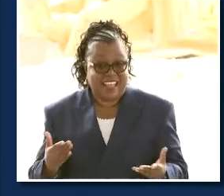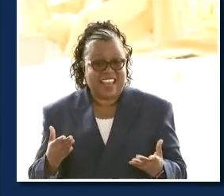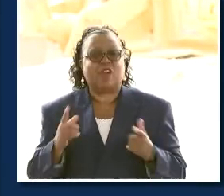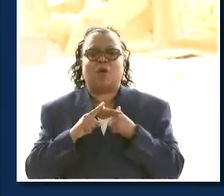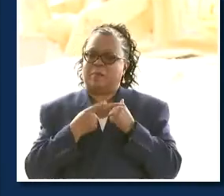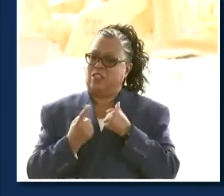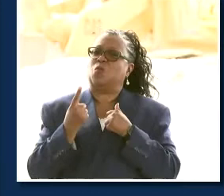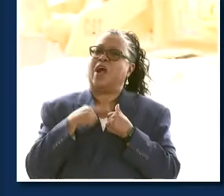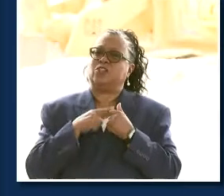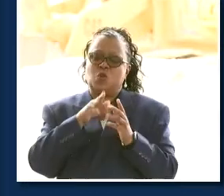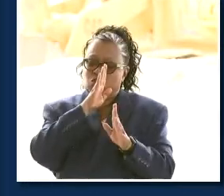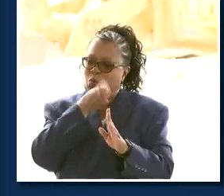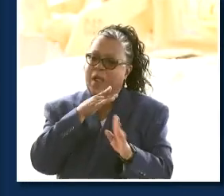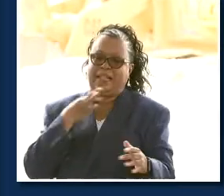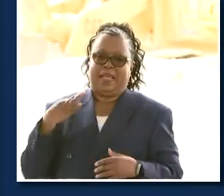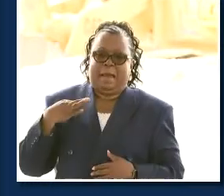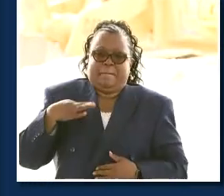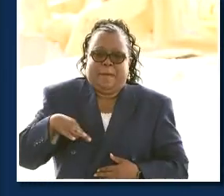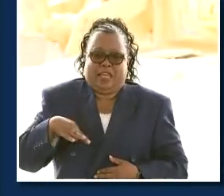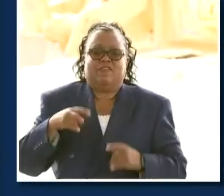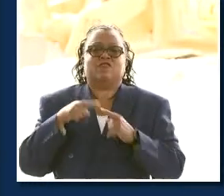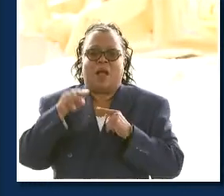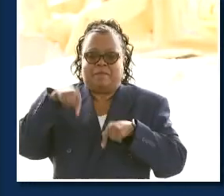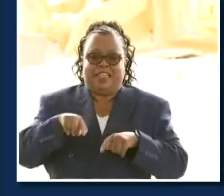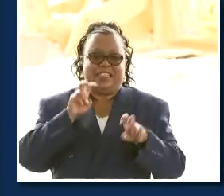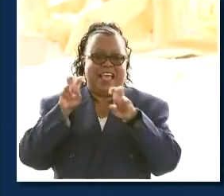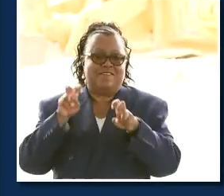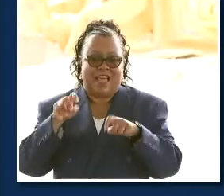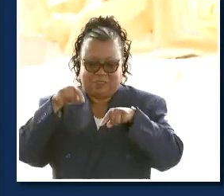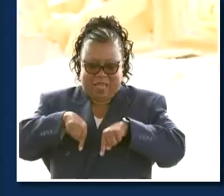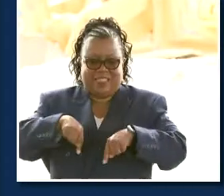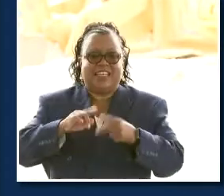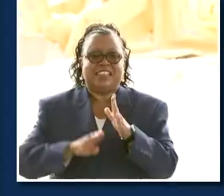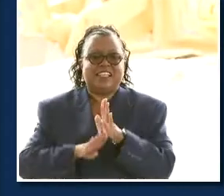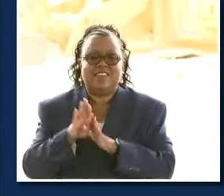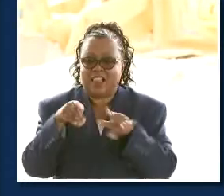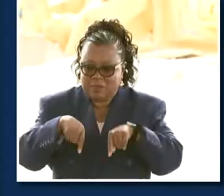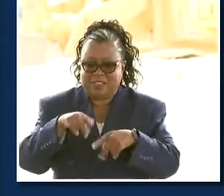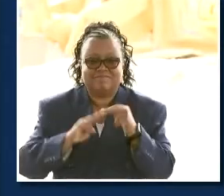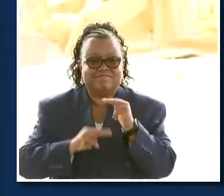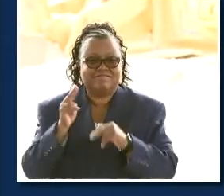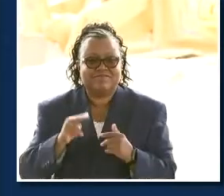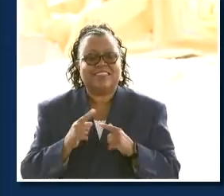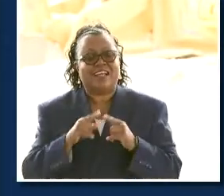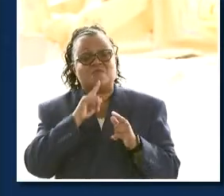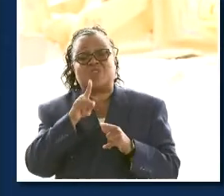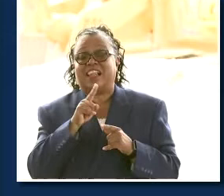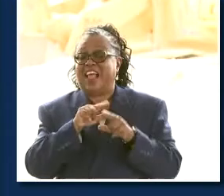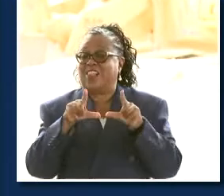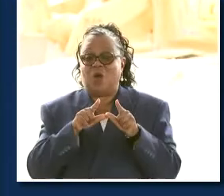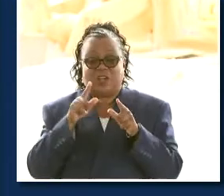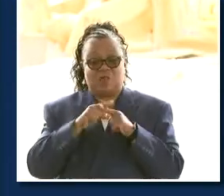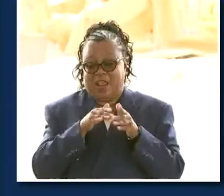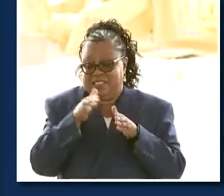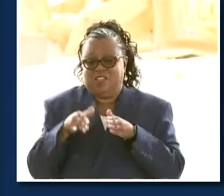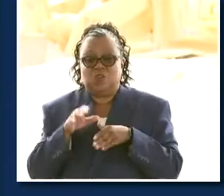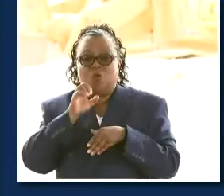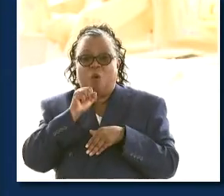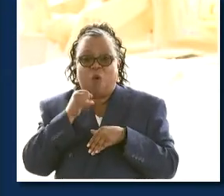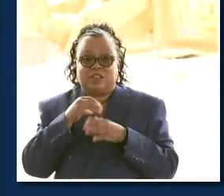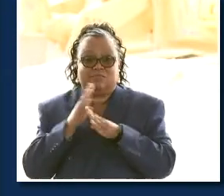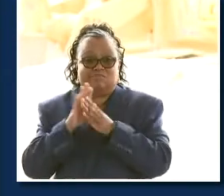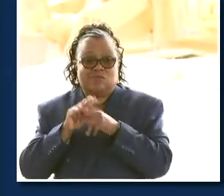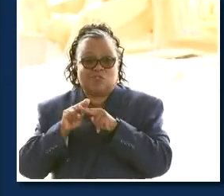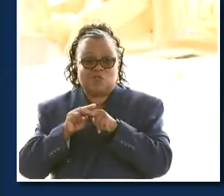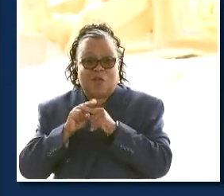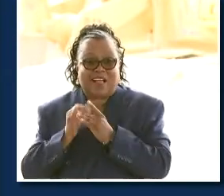be the ones who directly benefit from the investments in this development. Ideally located right next to the Orange Line, this